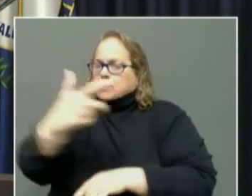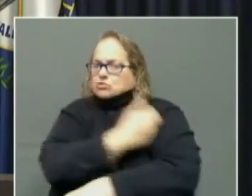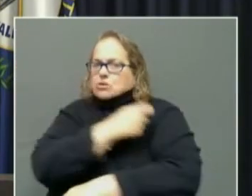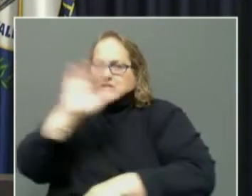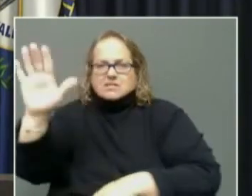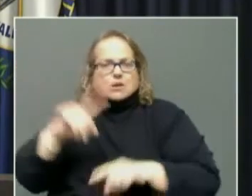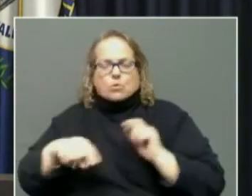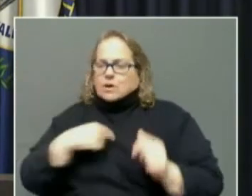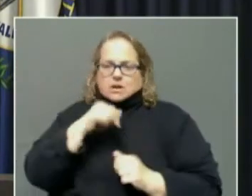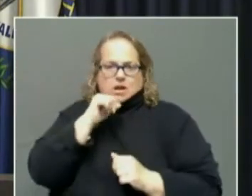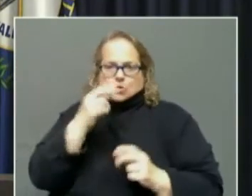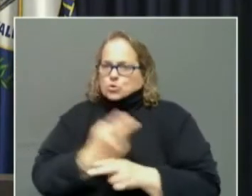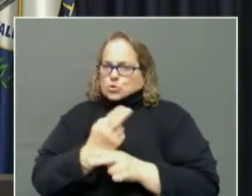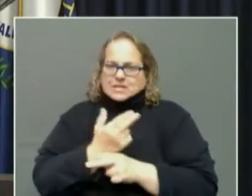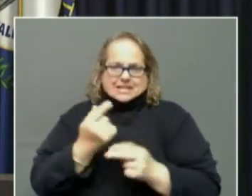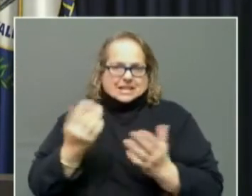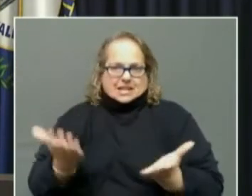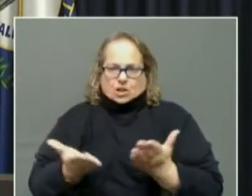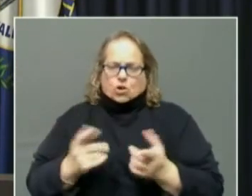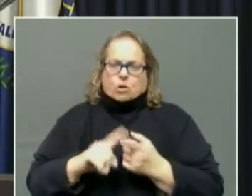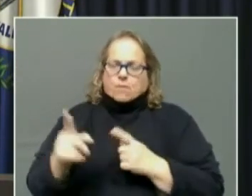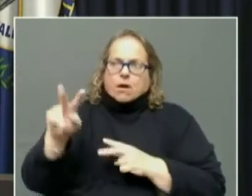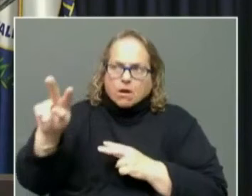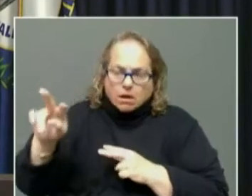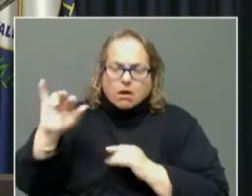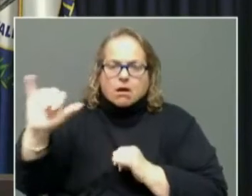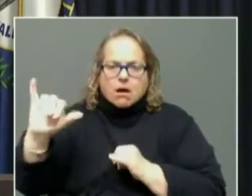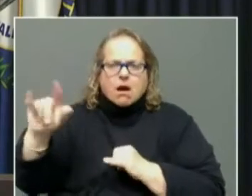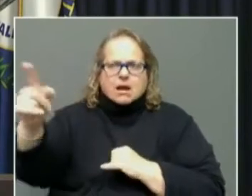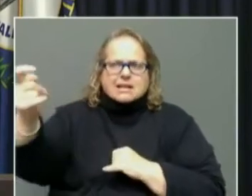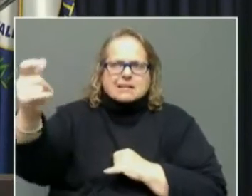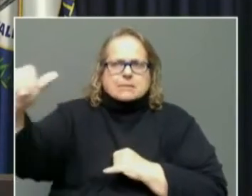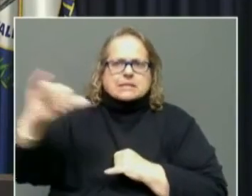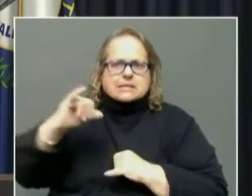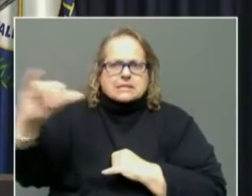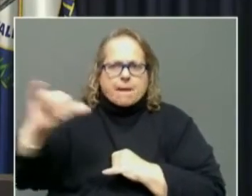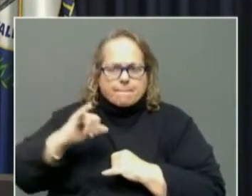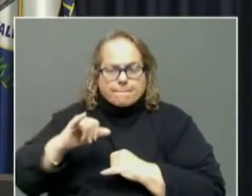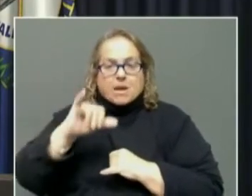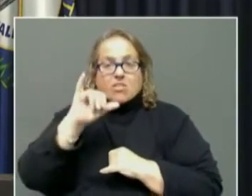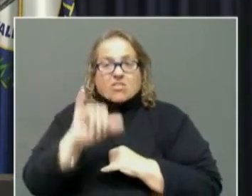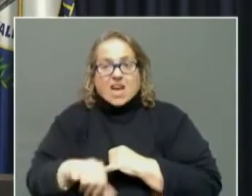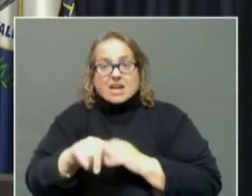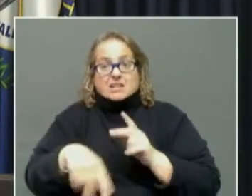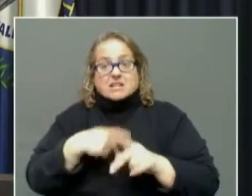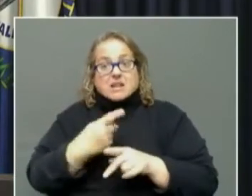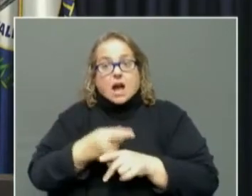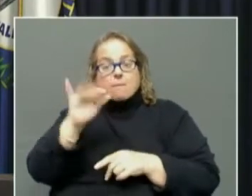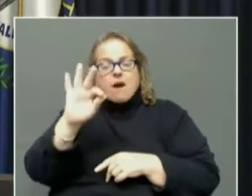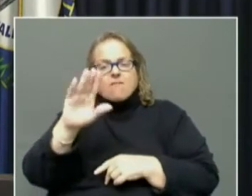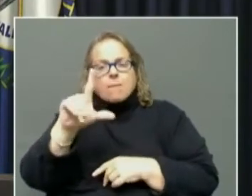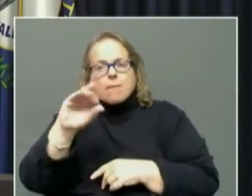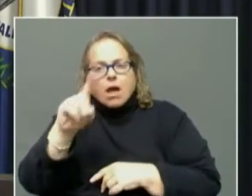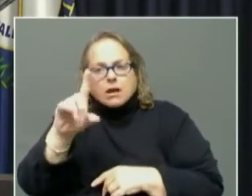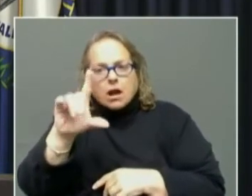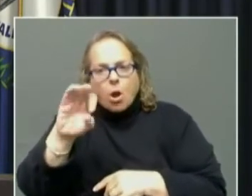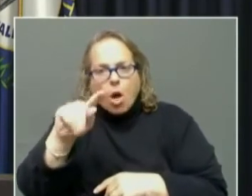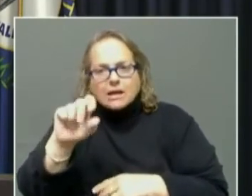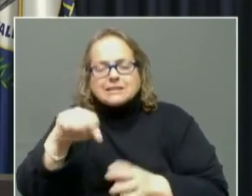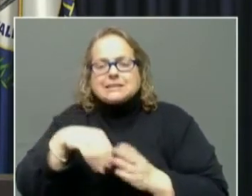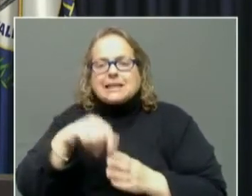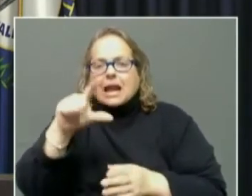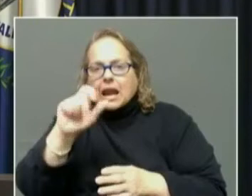cavernous venous sinus thrombosis condition, appears to be occurring just in women and just in